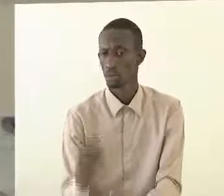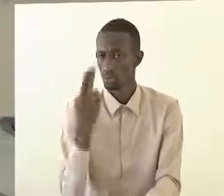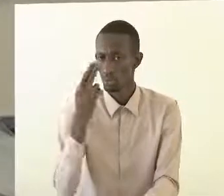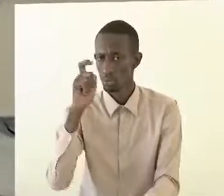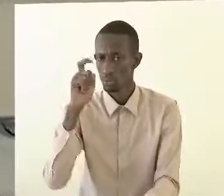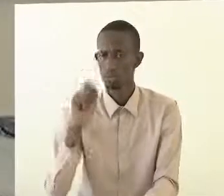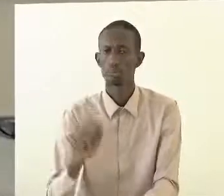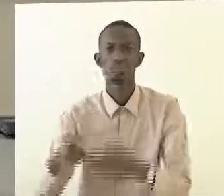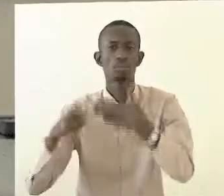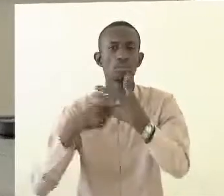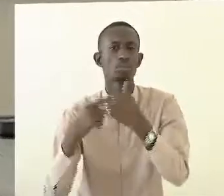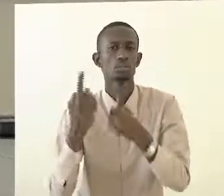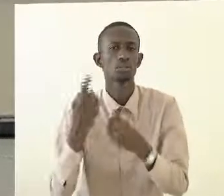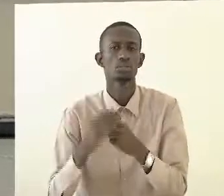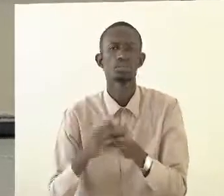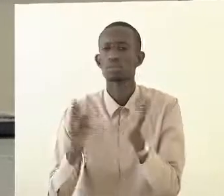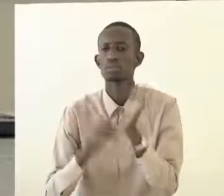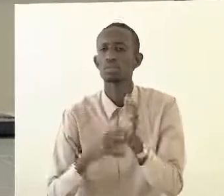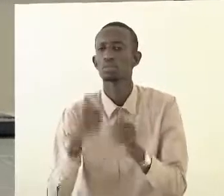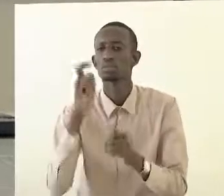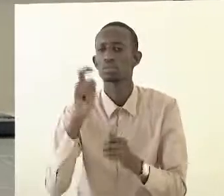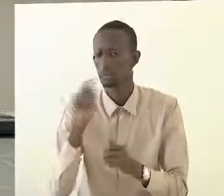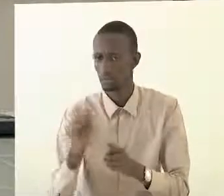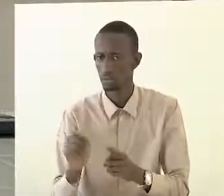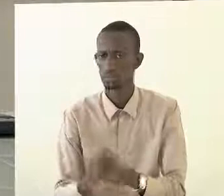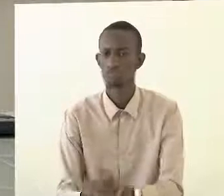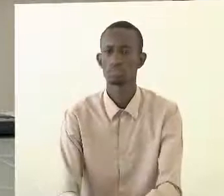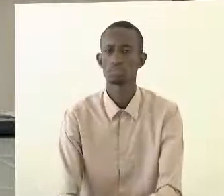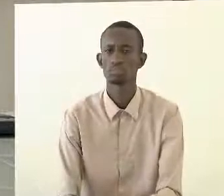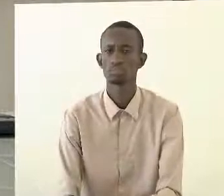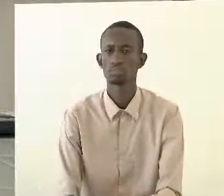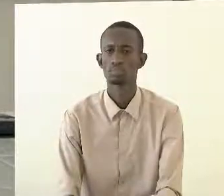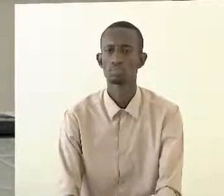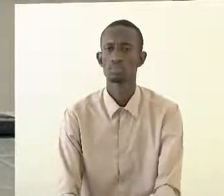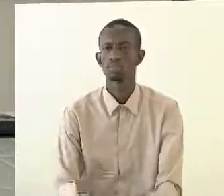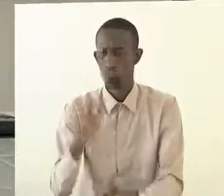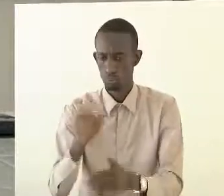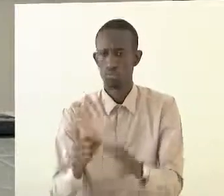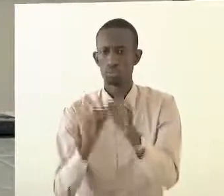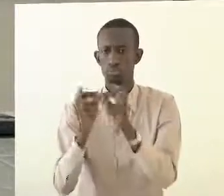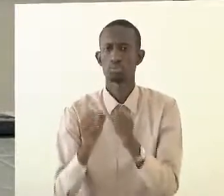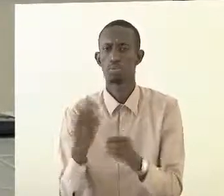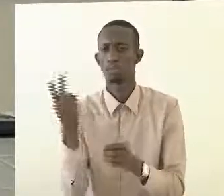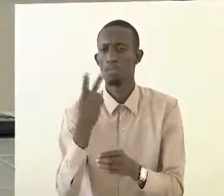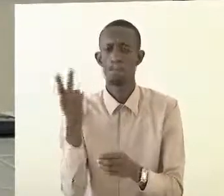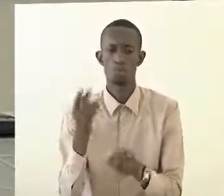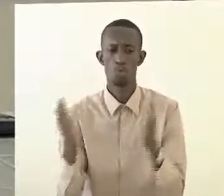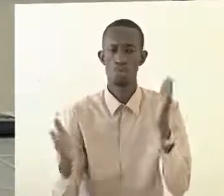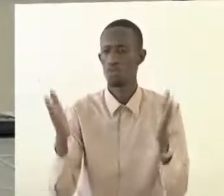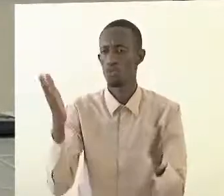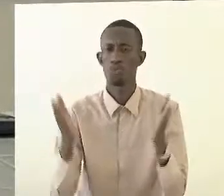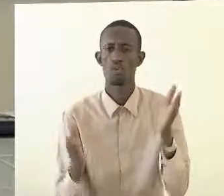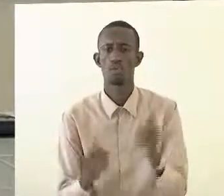2x minus 1 equals z. Then I differentiate both sides to